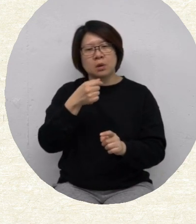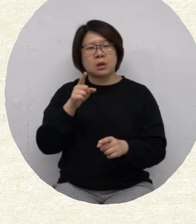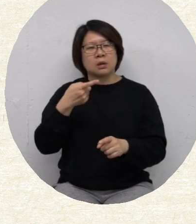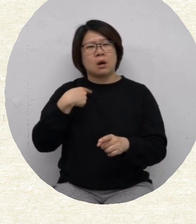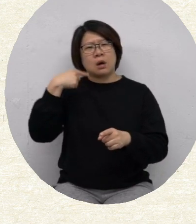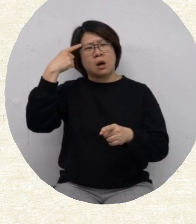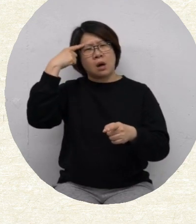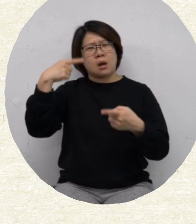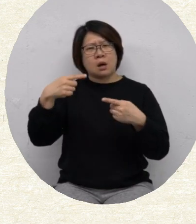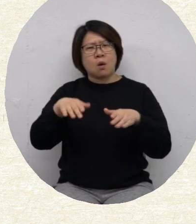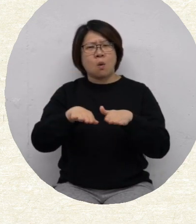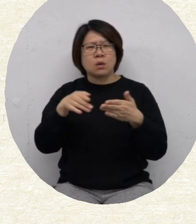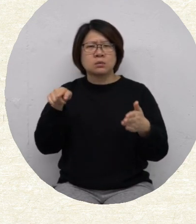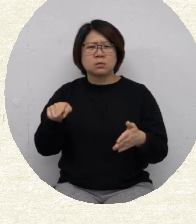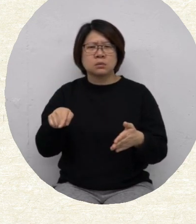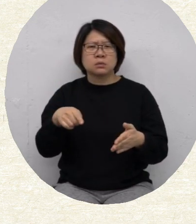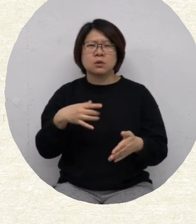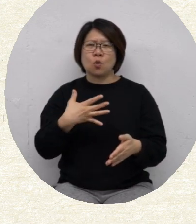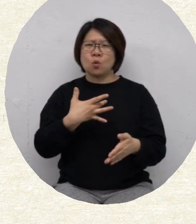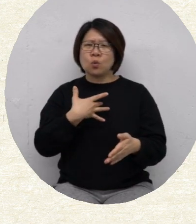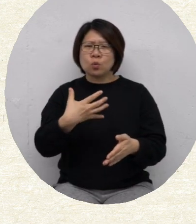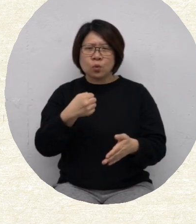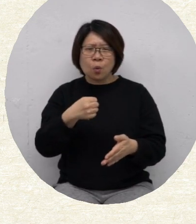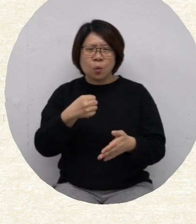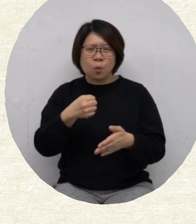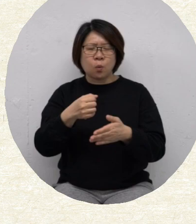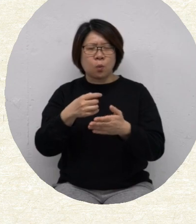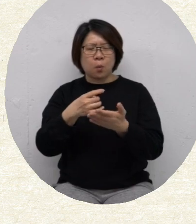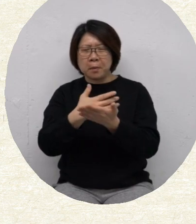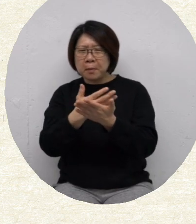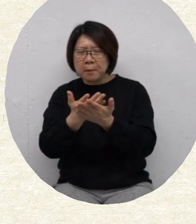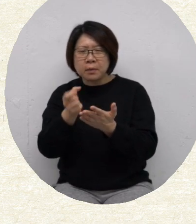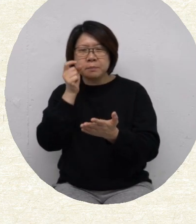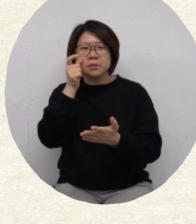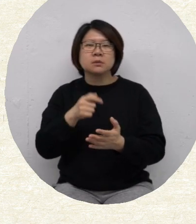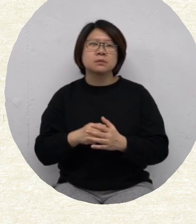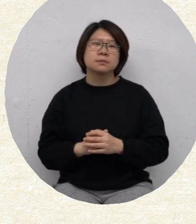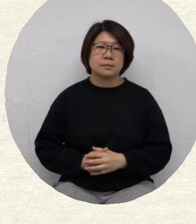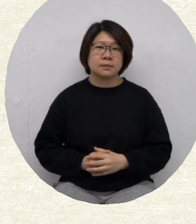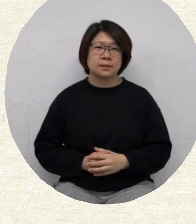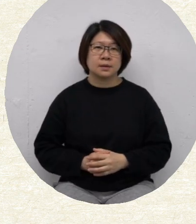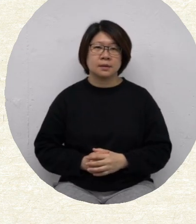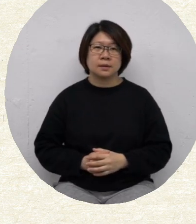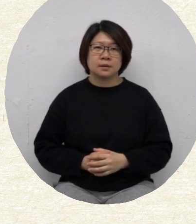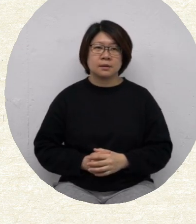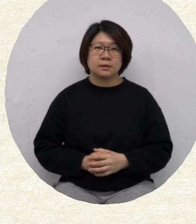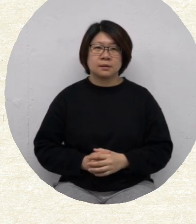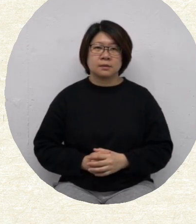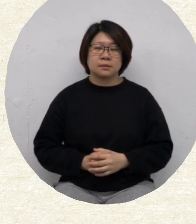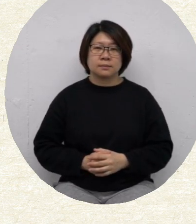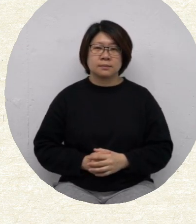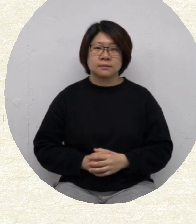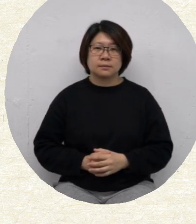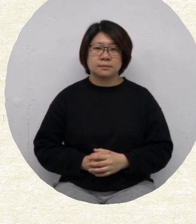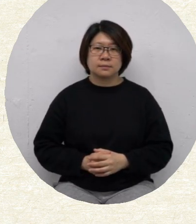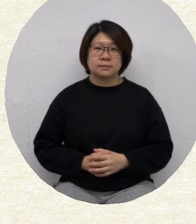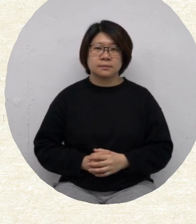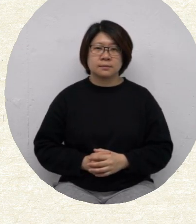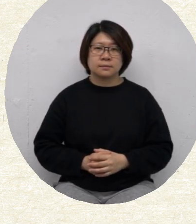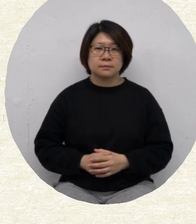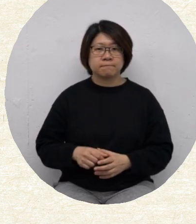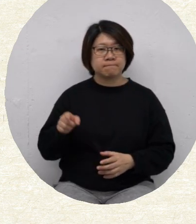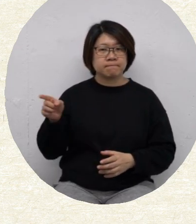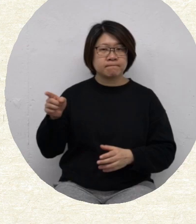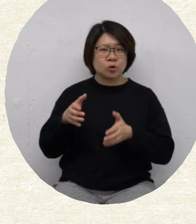The plastic containers are designed to be useful for very specific and brief tasks. They were designed to